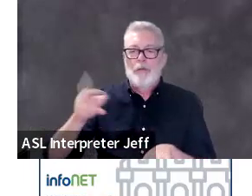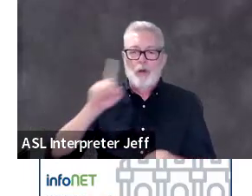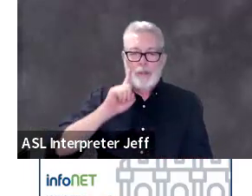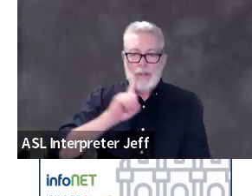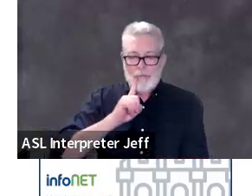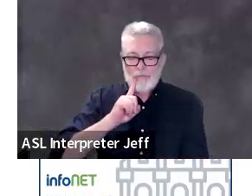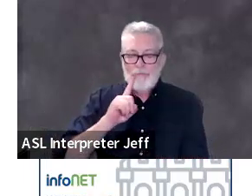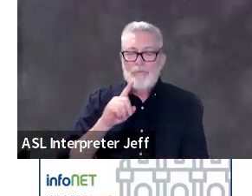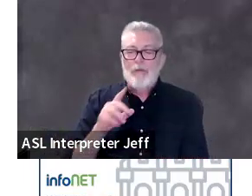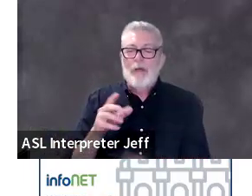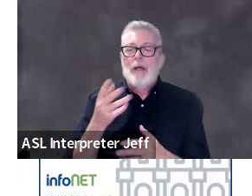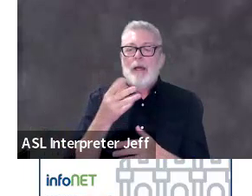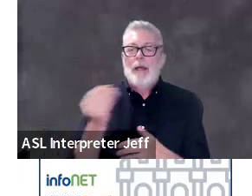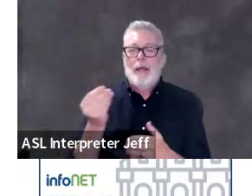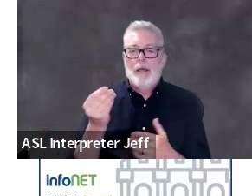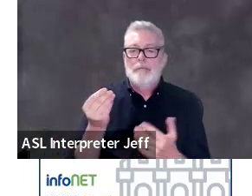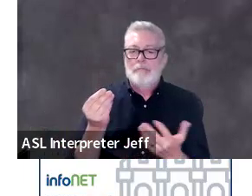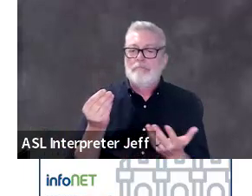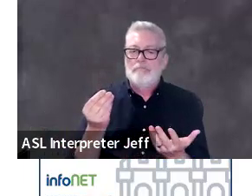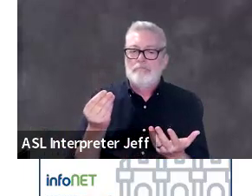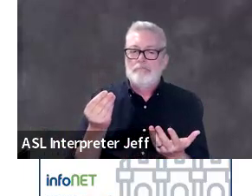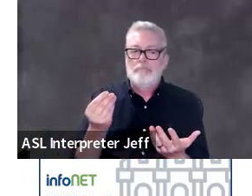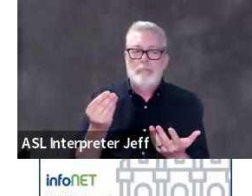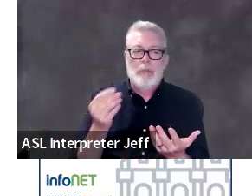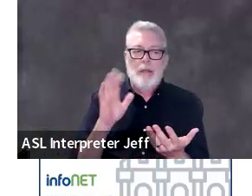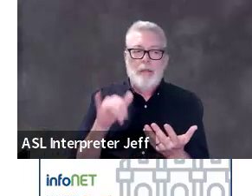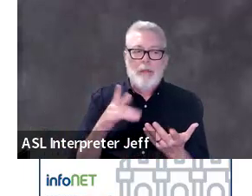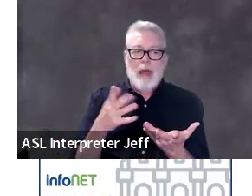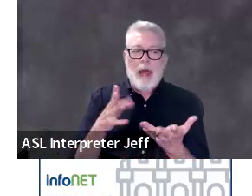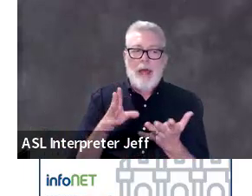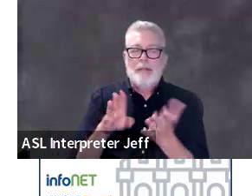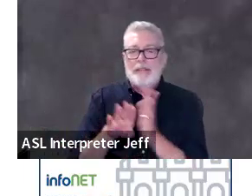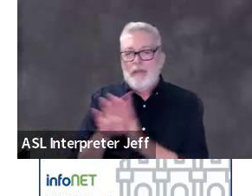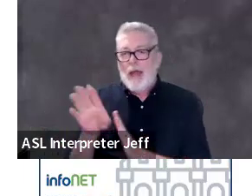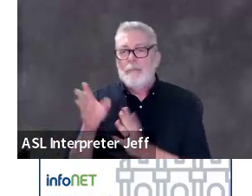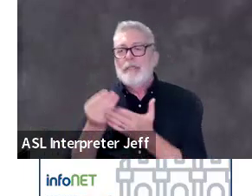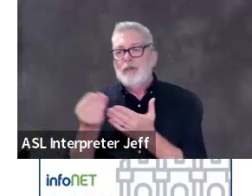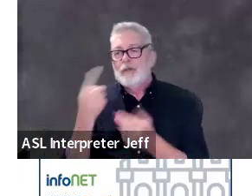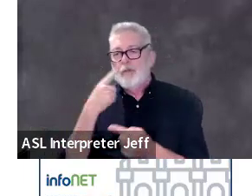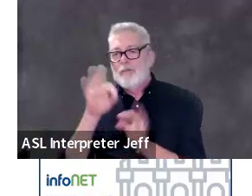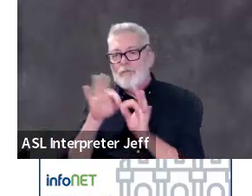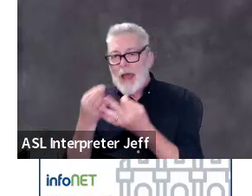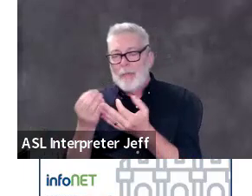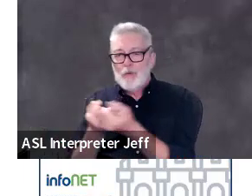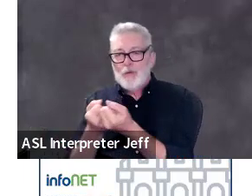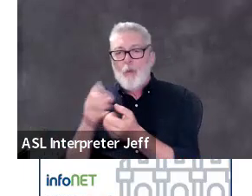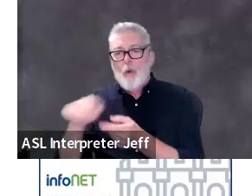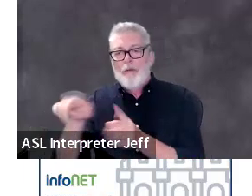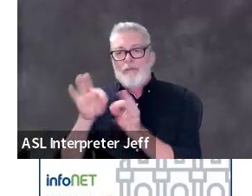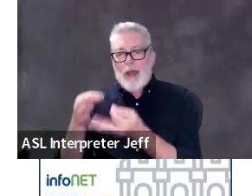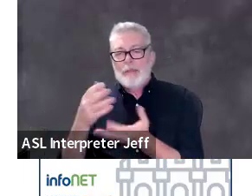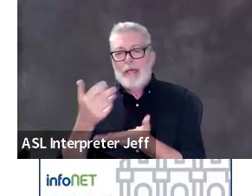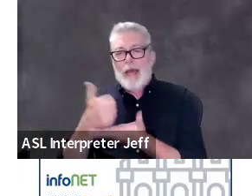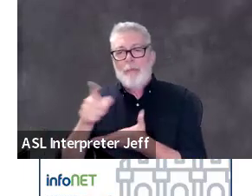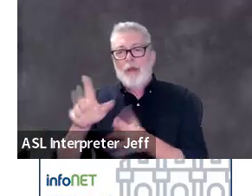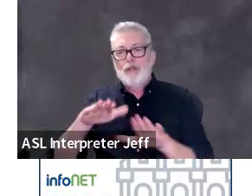deaf, and that kind of develops materials for families so that they can make sure their kiddos are staying on